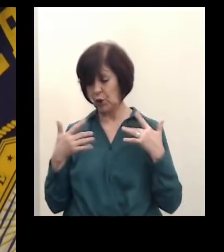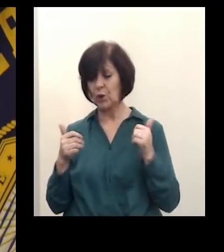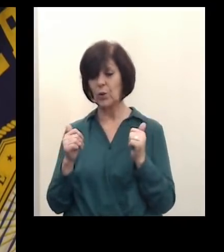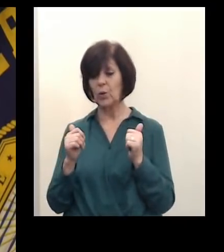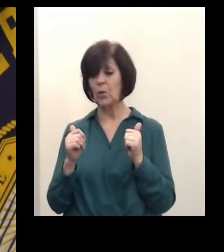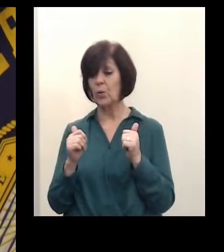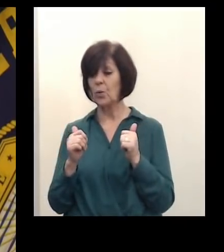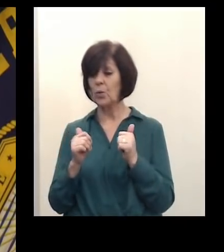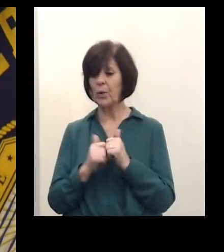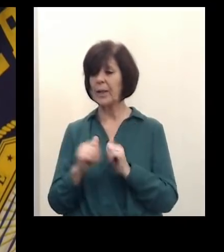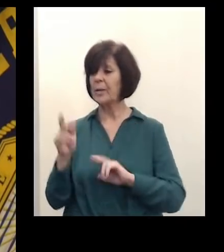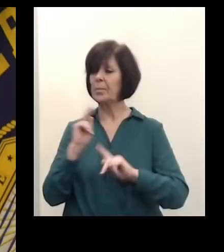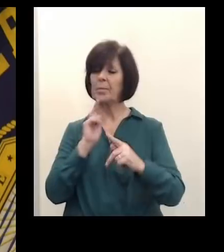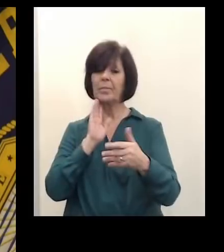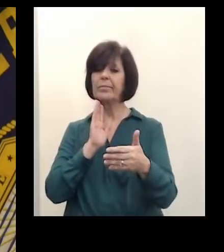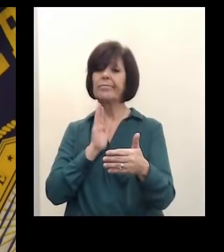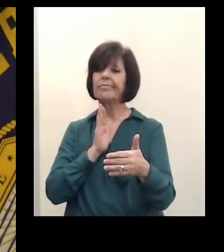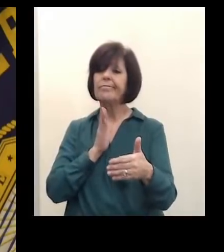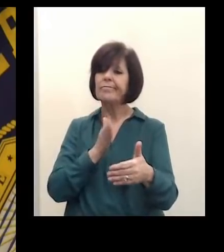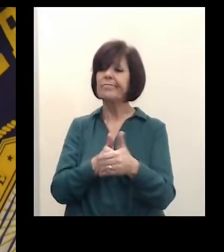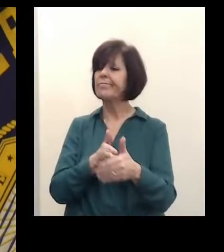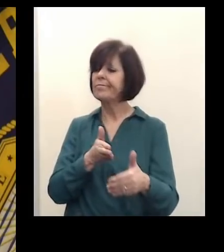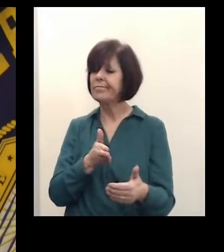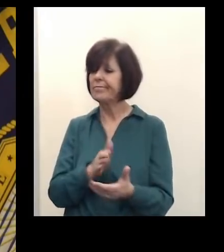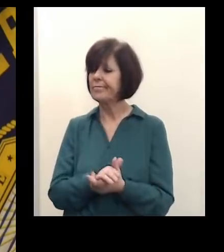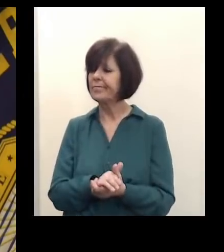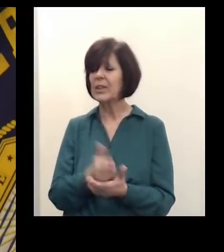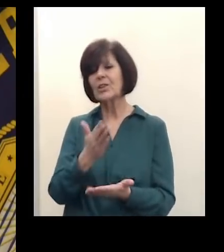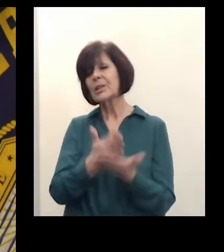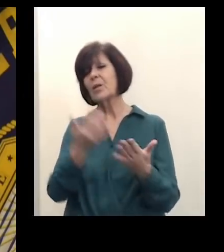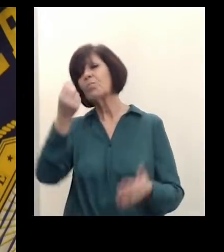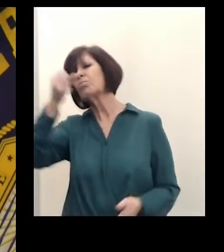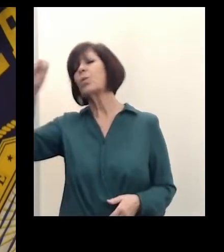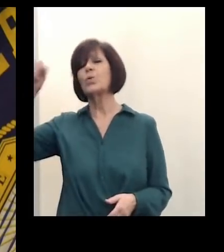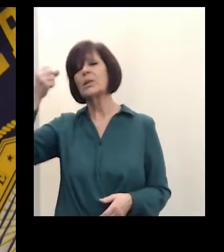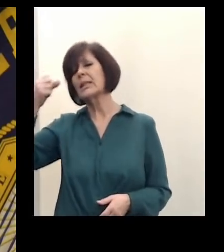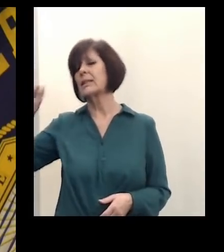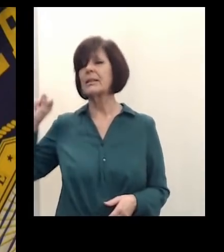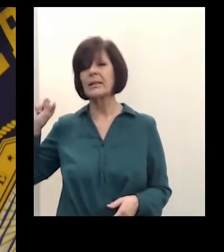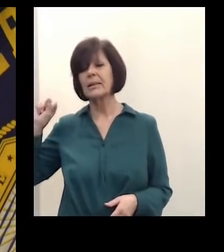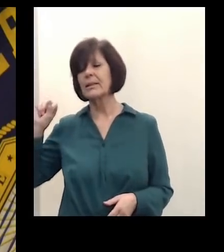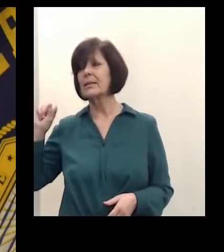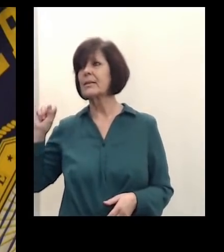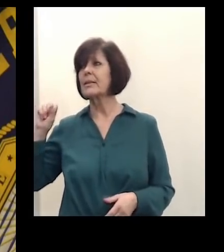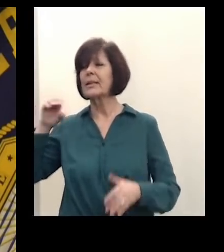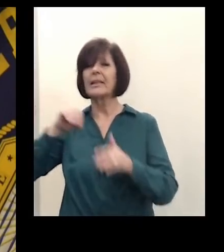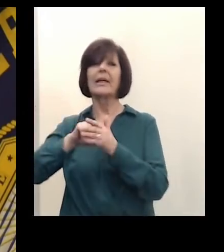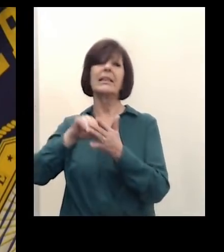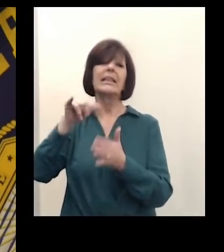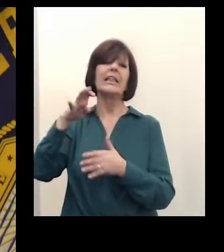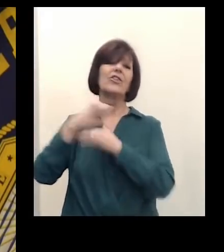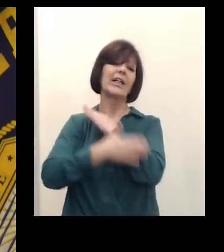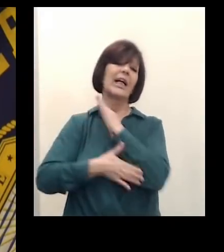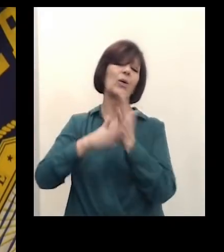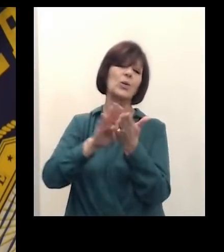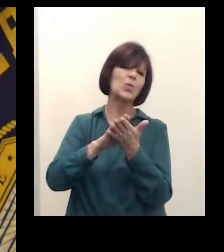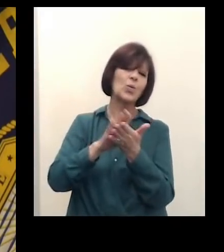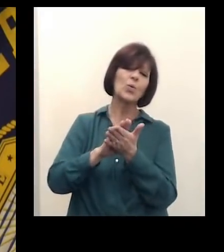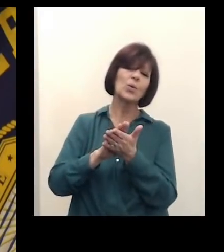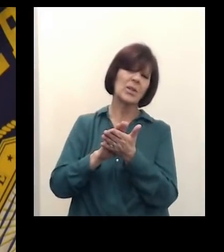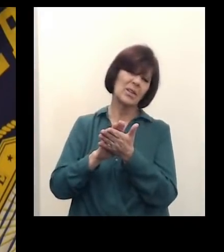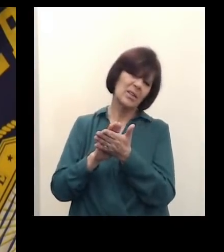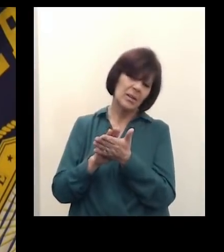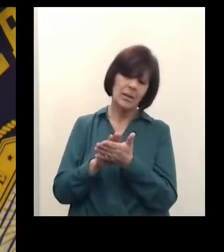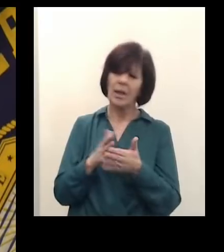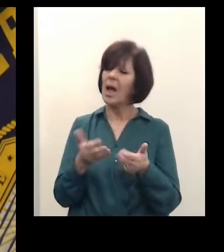against the mask mandate? You know, there's some protests planned for in Erie County schools later this week. So is that a concern, and how